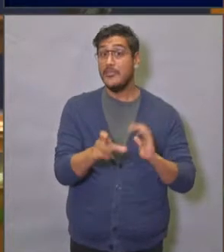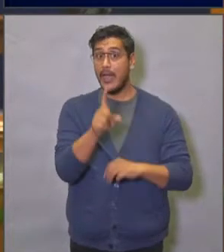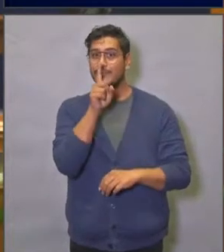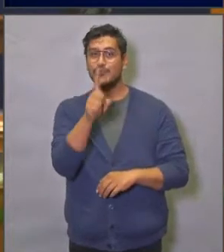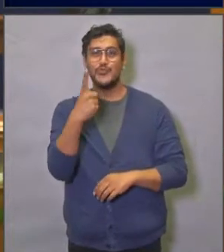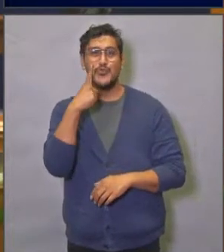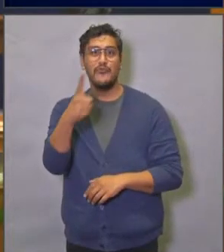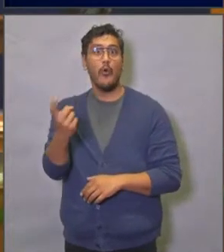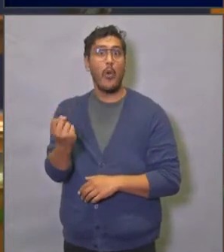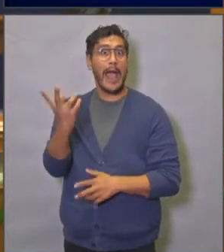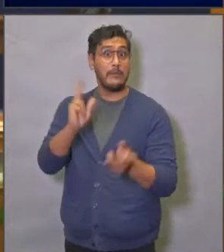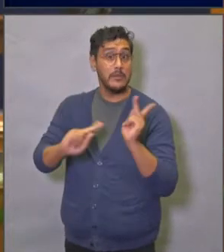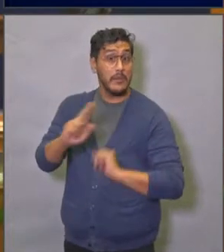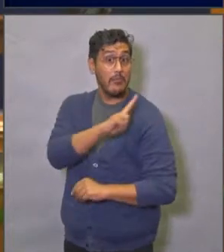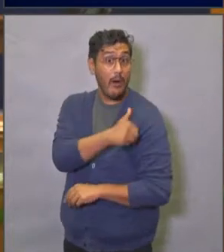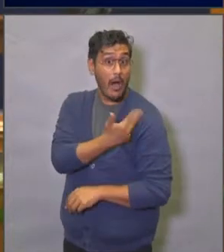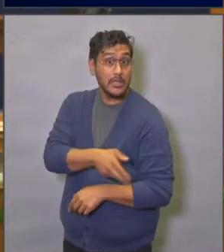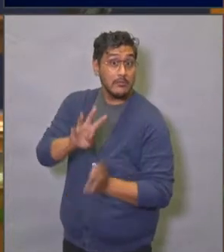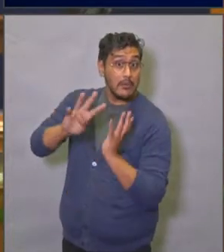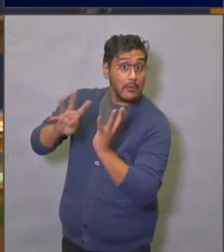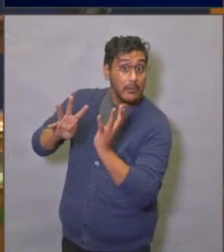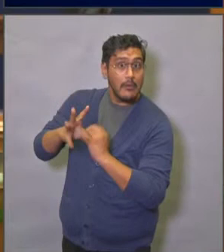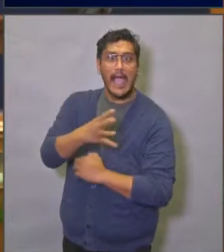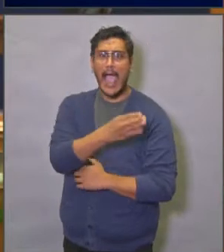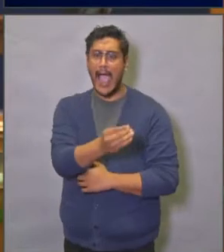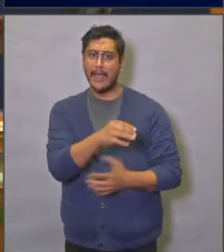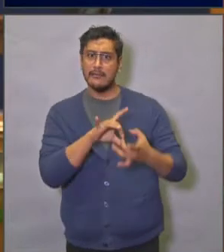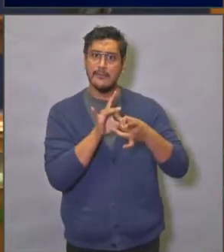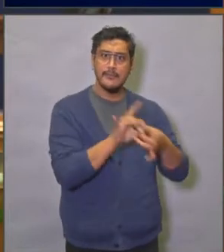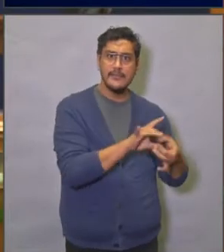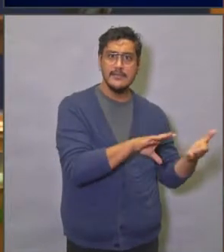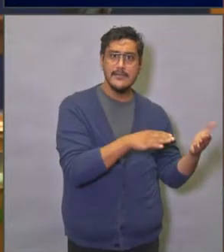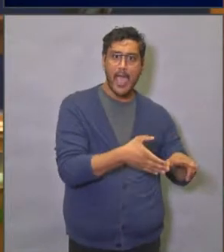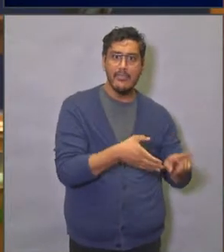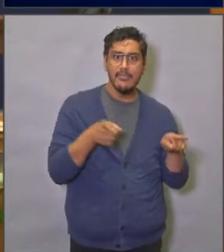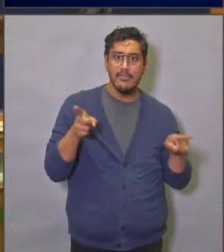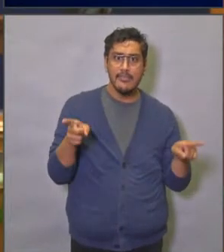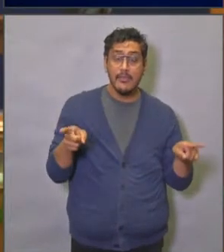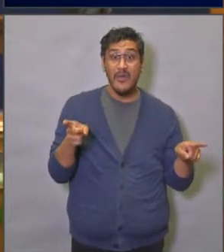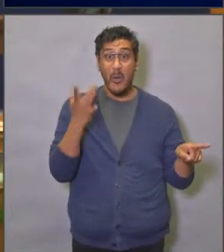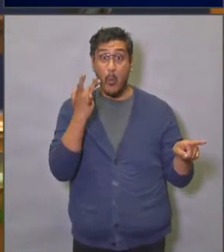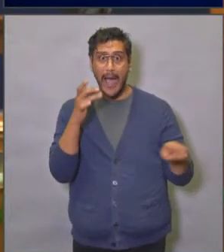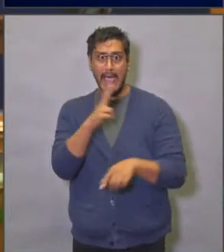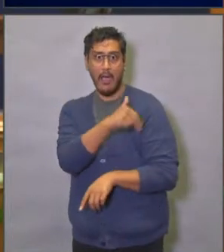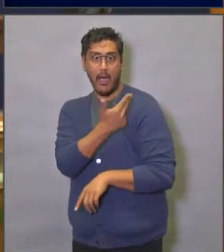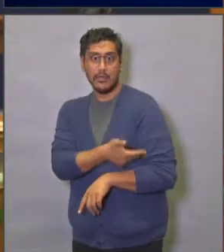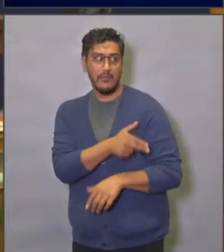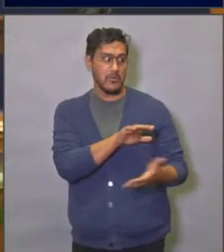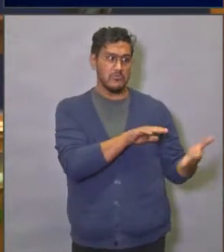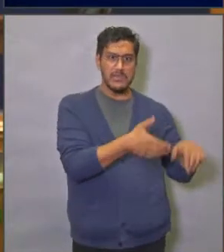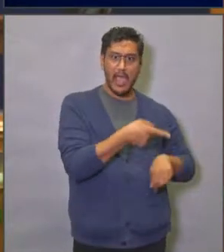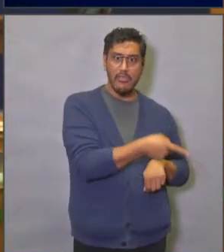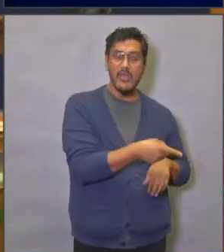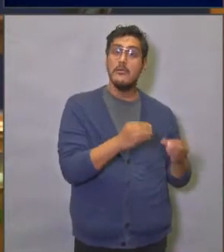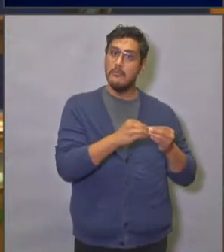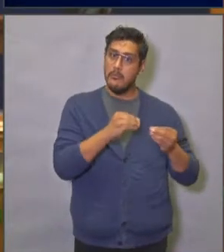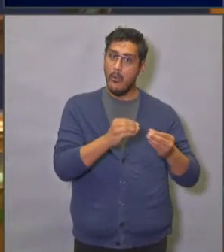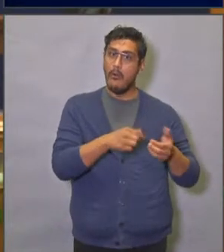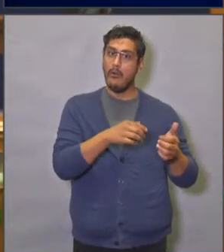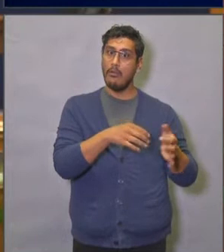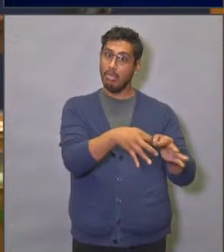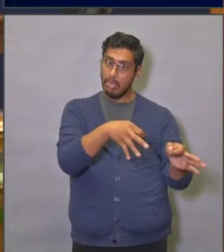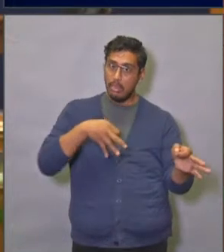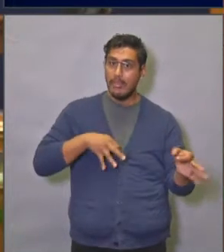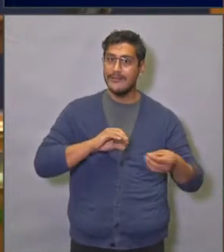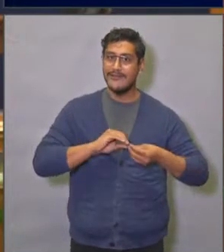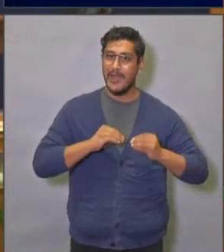impact on hospitalizations and then on deaths, because those even lag further behind. So right now, we want to wait and look